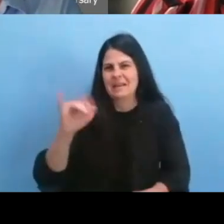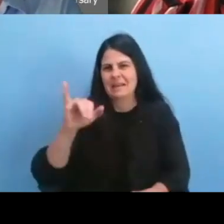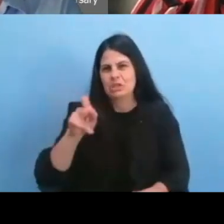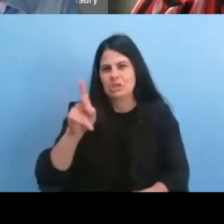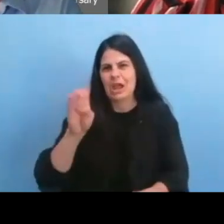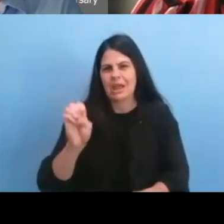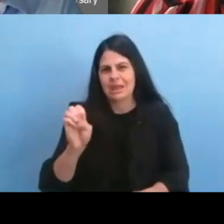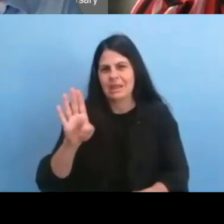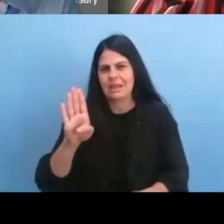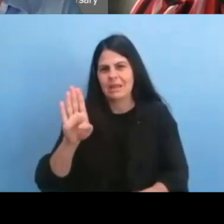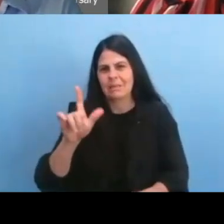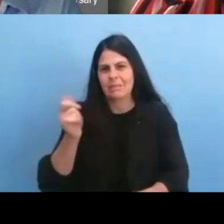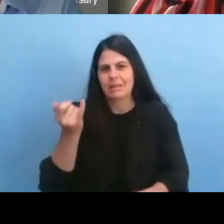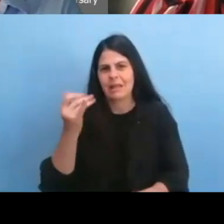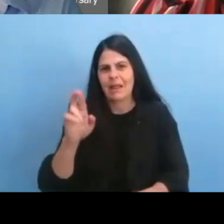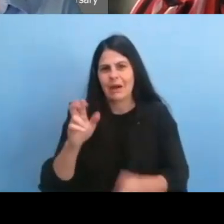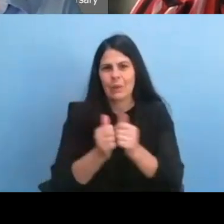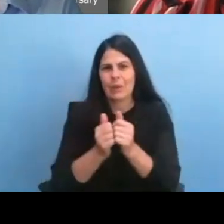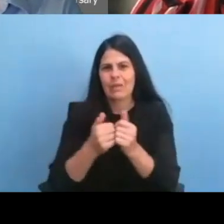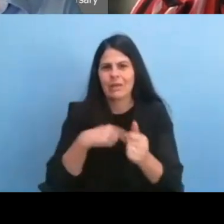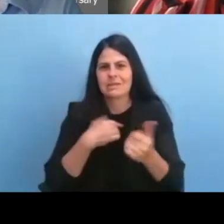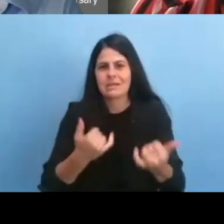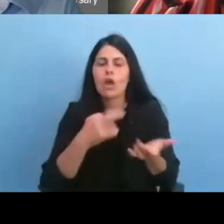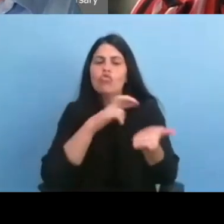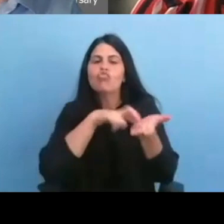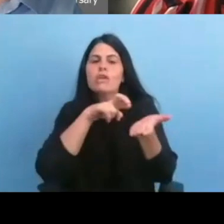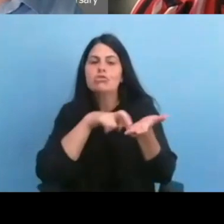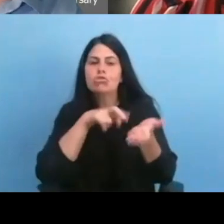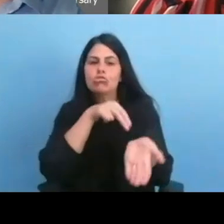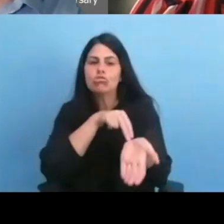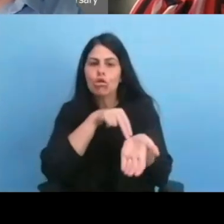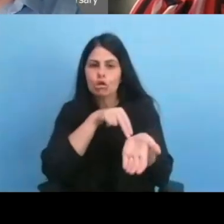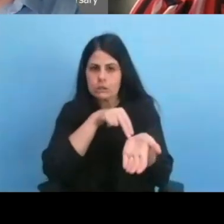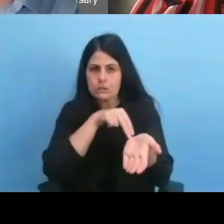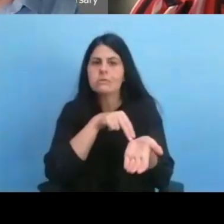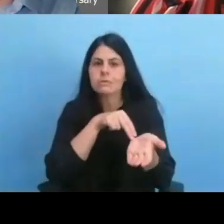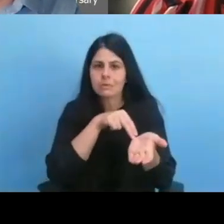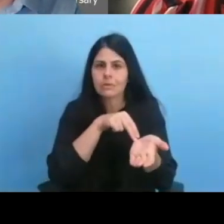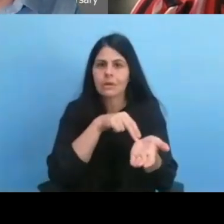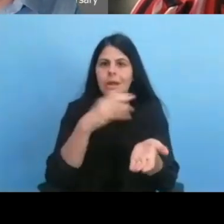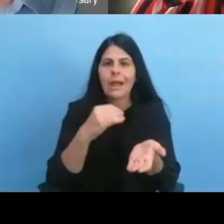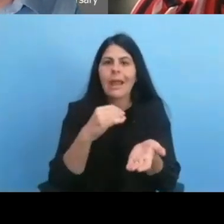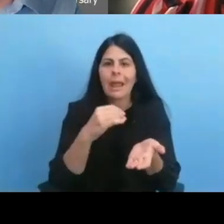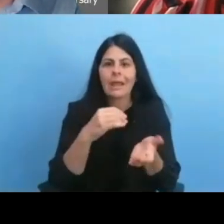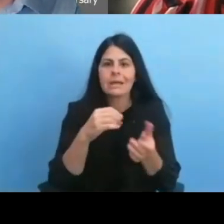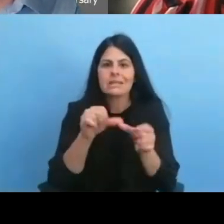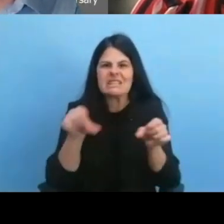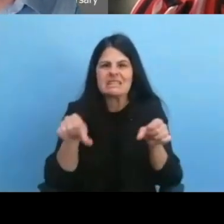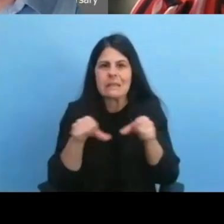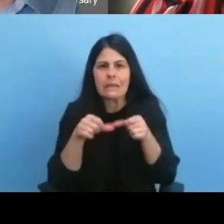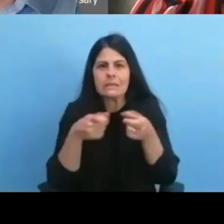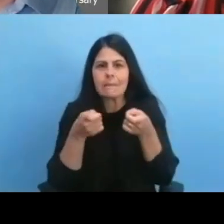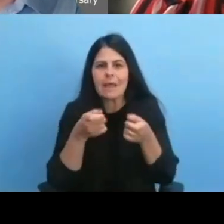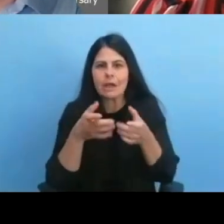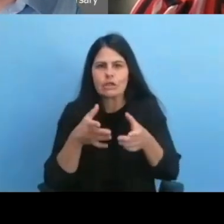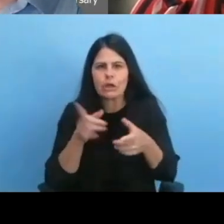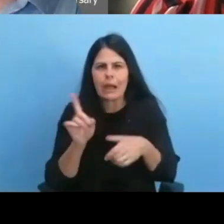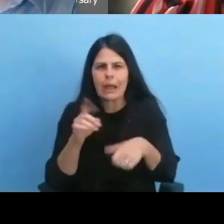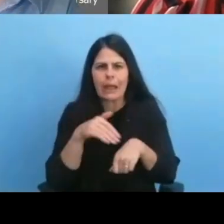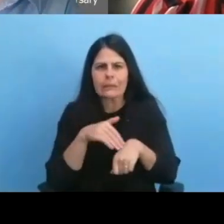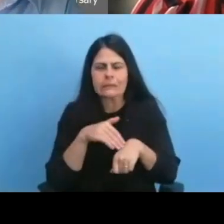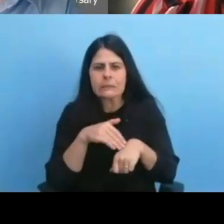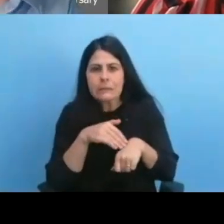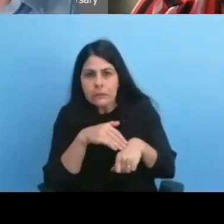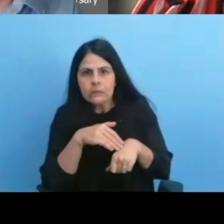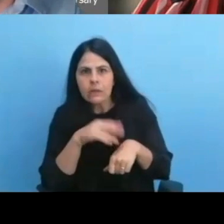here today, a research nurse and the site manager at, oh my gosh, my notes went away,